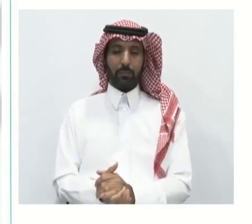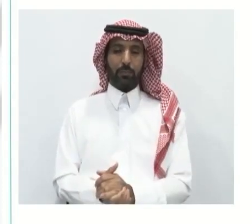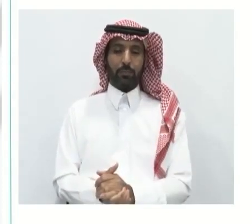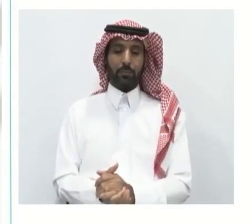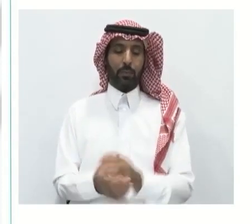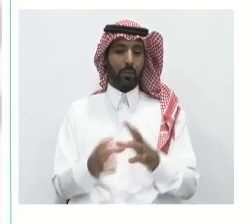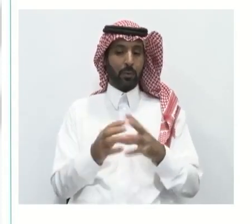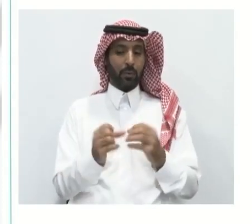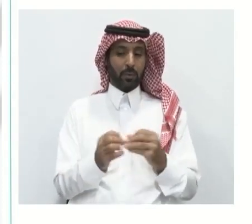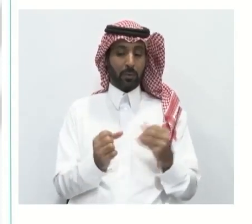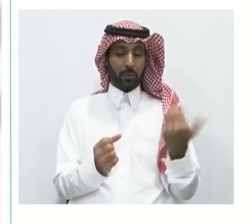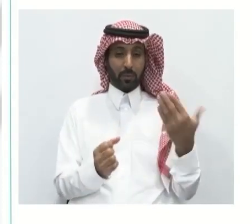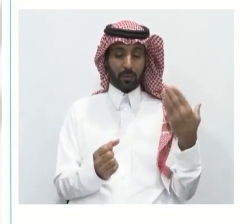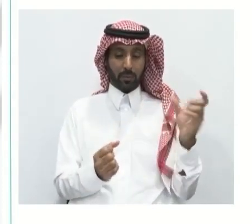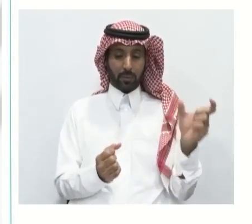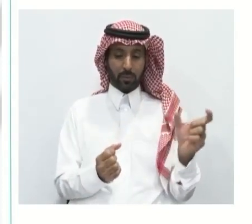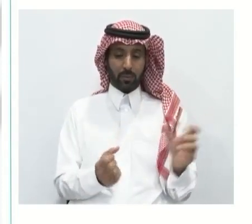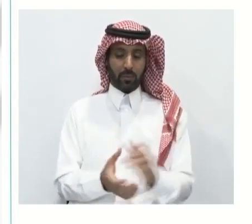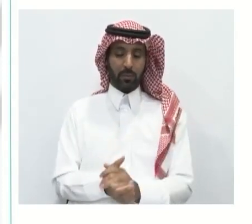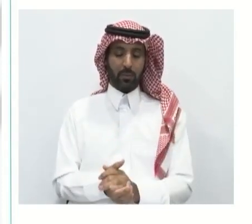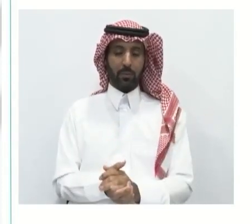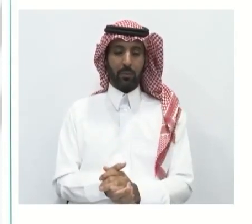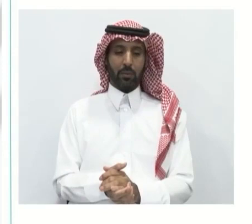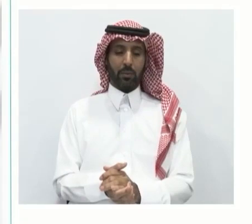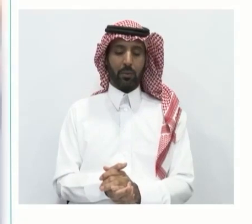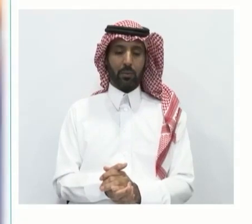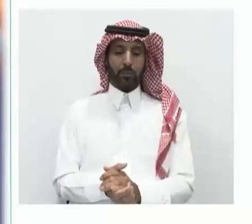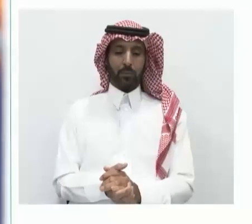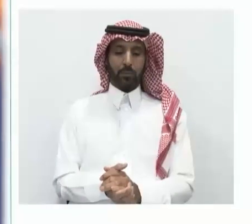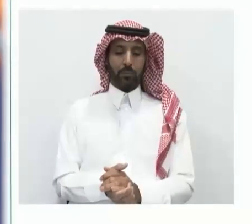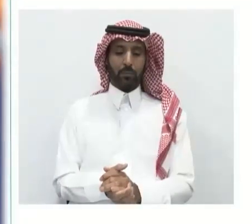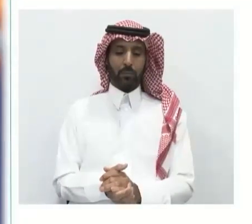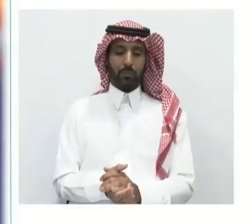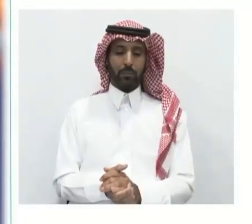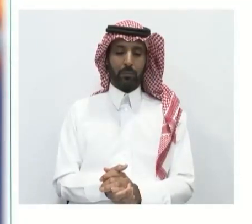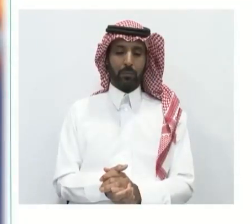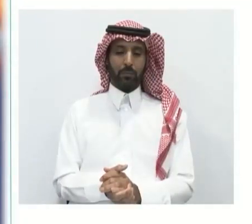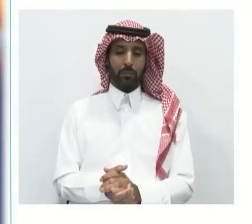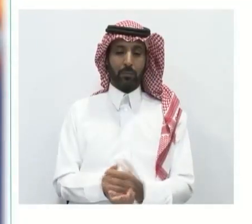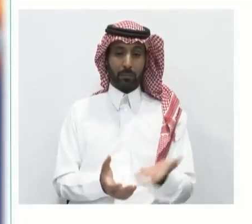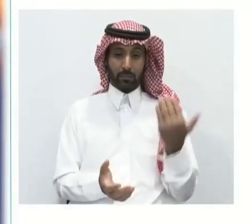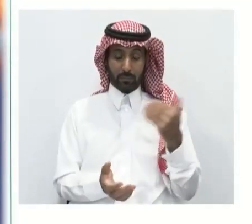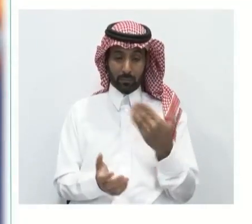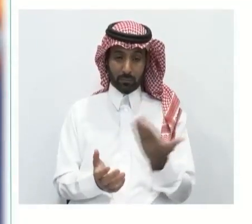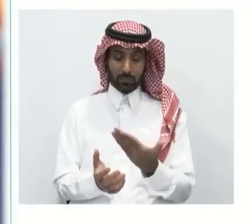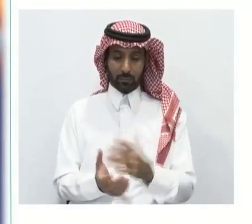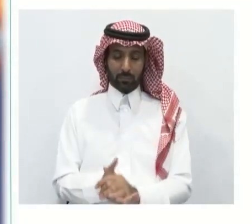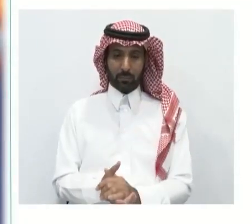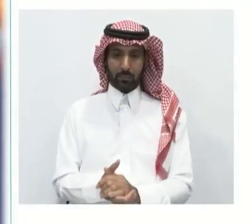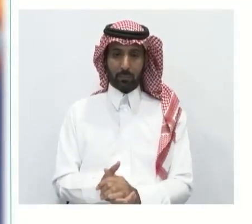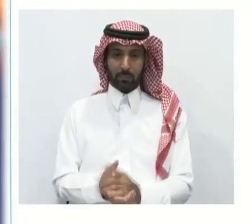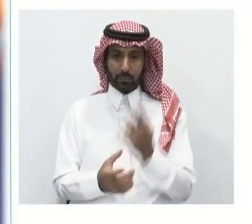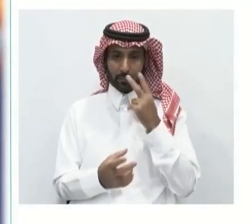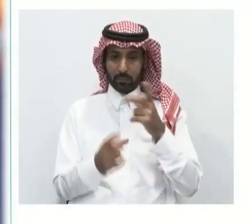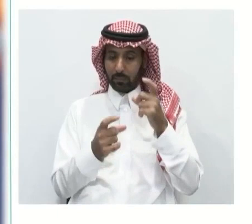the meaning of new words in the text, which we'll be learning today. So before reading, of course, you see from